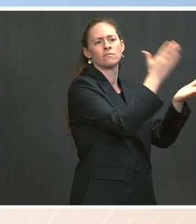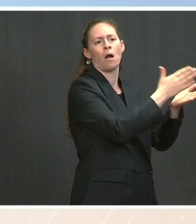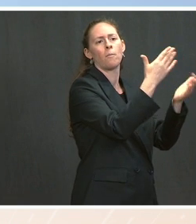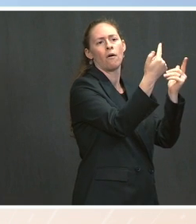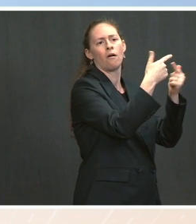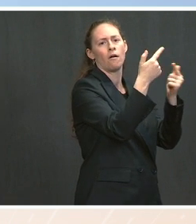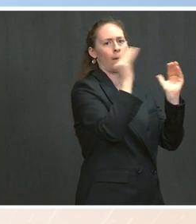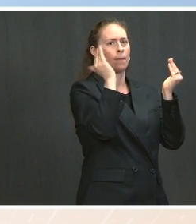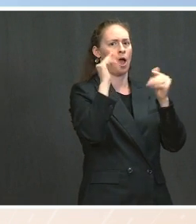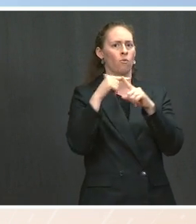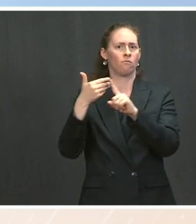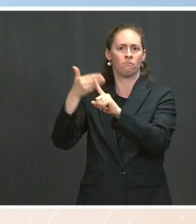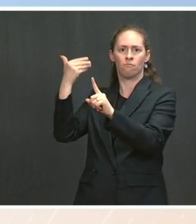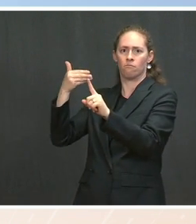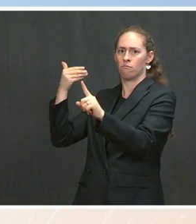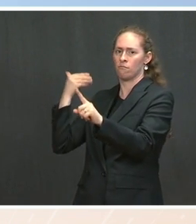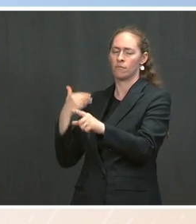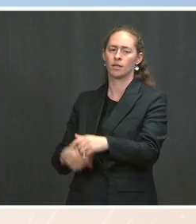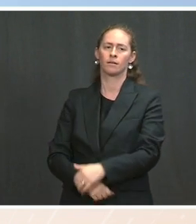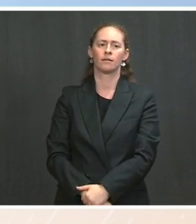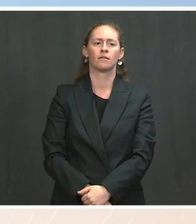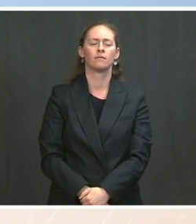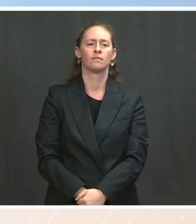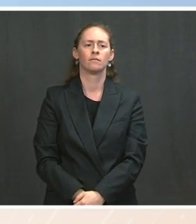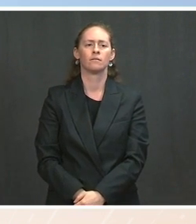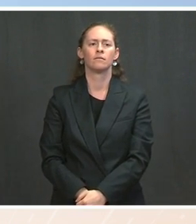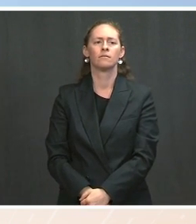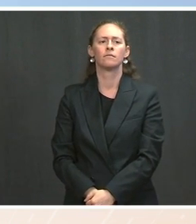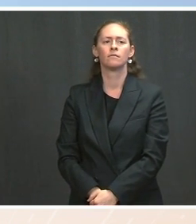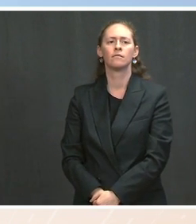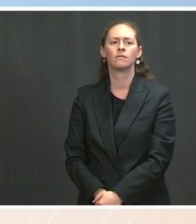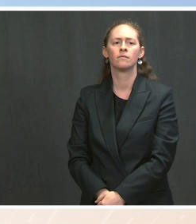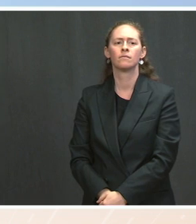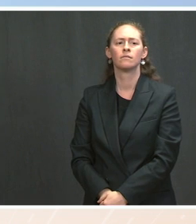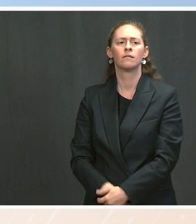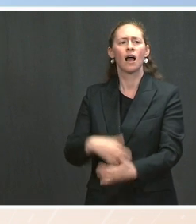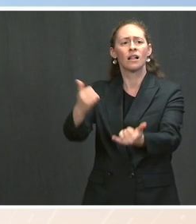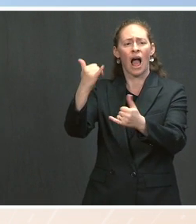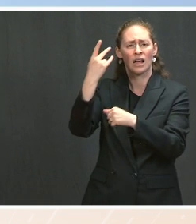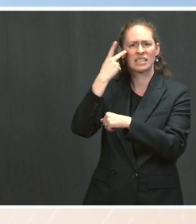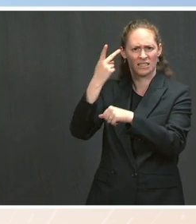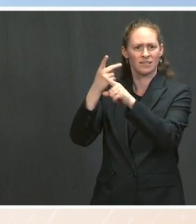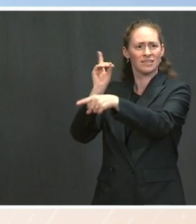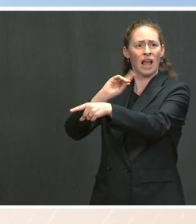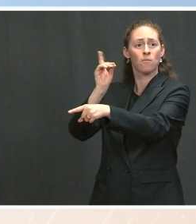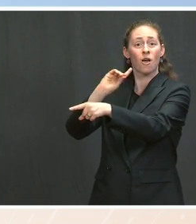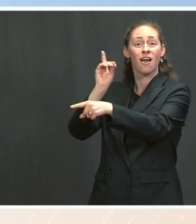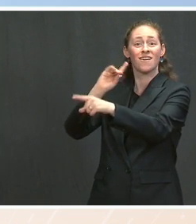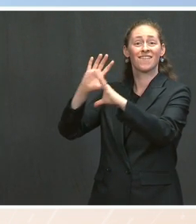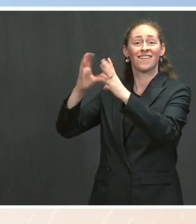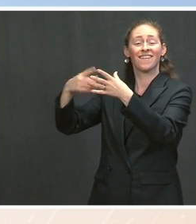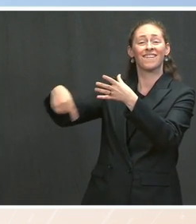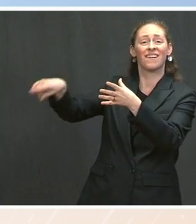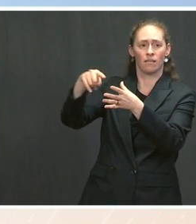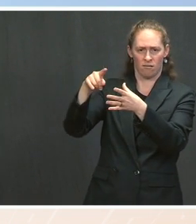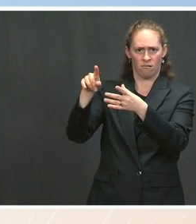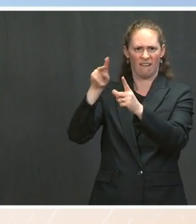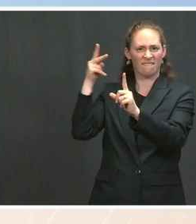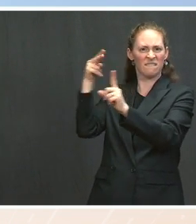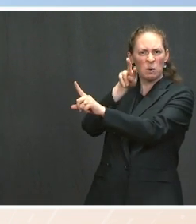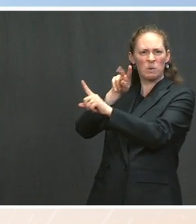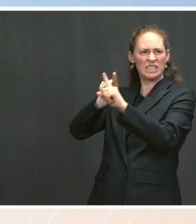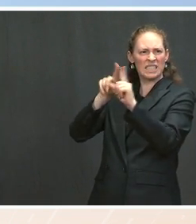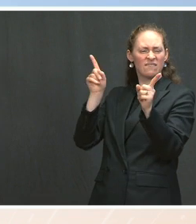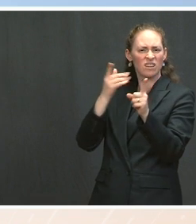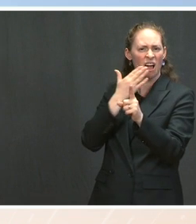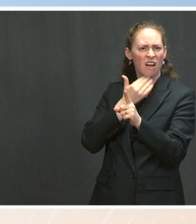on Israel, so. Is it time for the president or the White House or the United States to also perhaps start